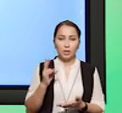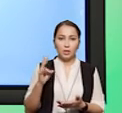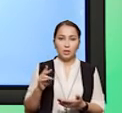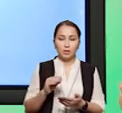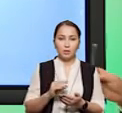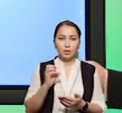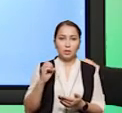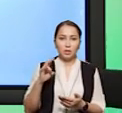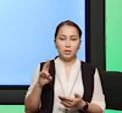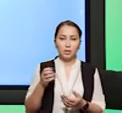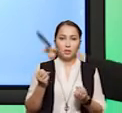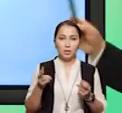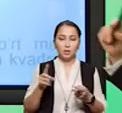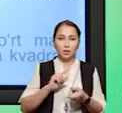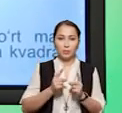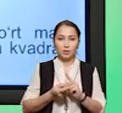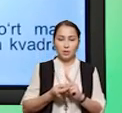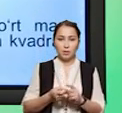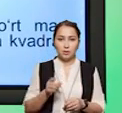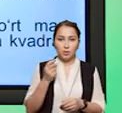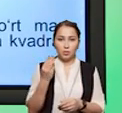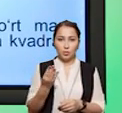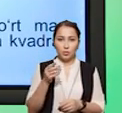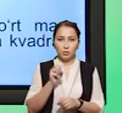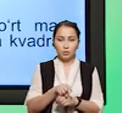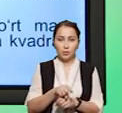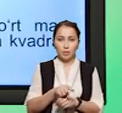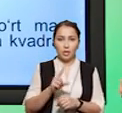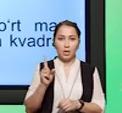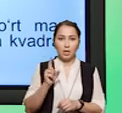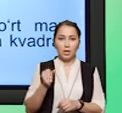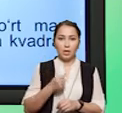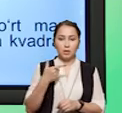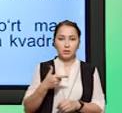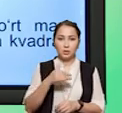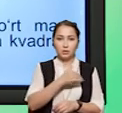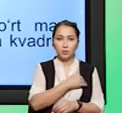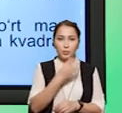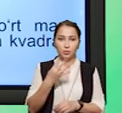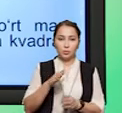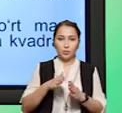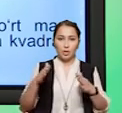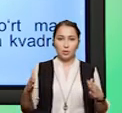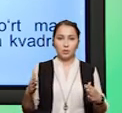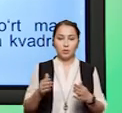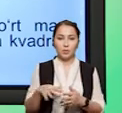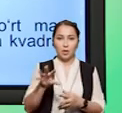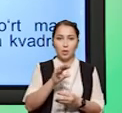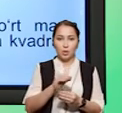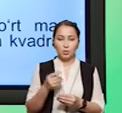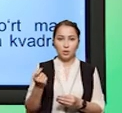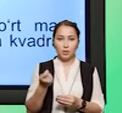energiyasi qanday o'zgaradi? 4-chi topshiriq: gazning absolyut temperaturasi 4 marta ortganida